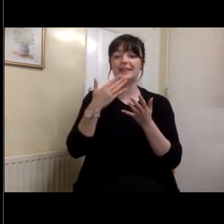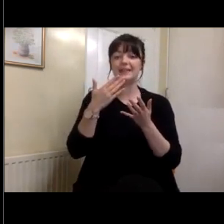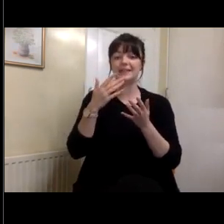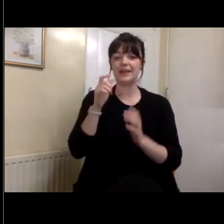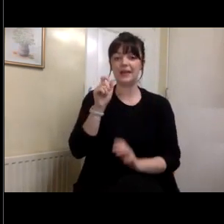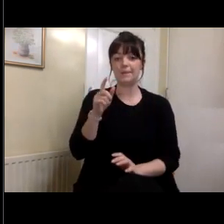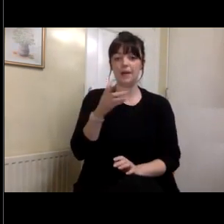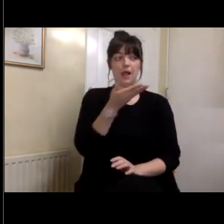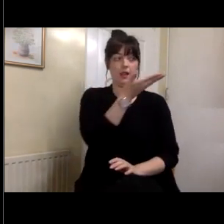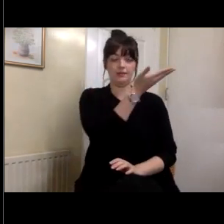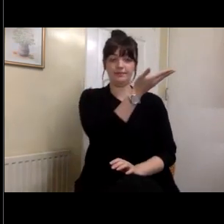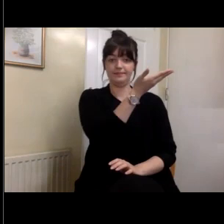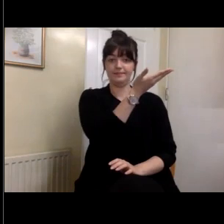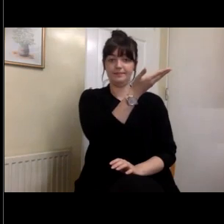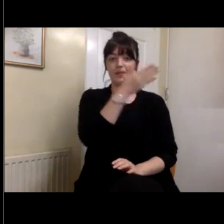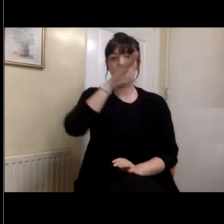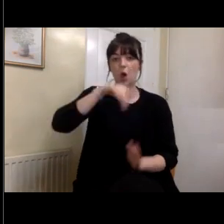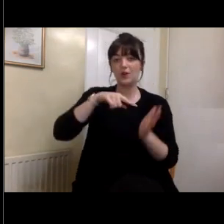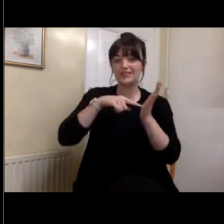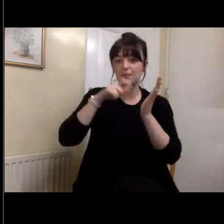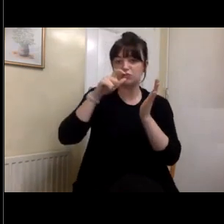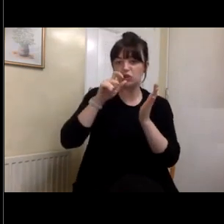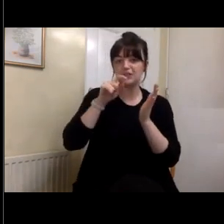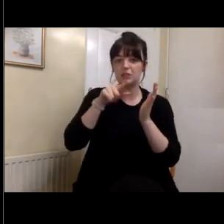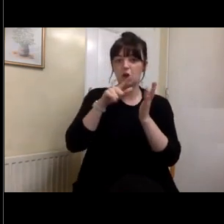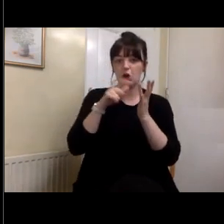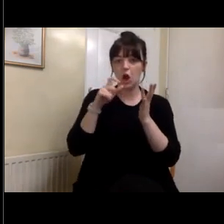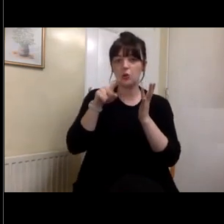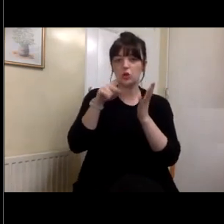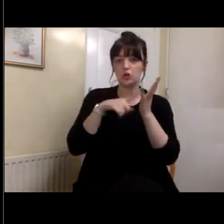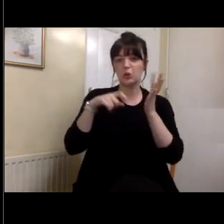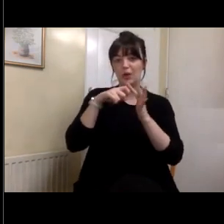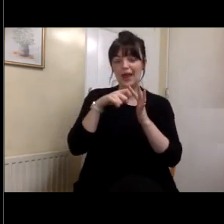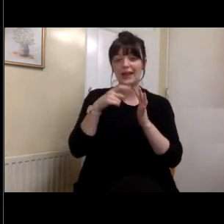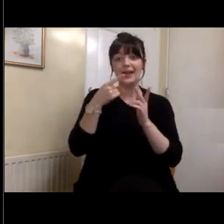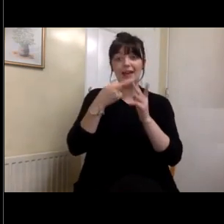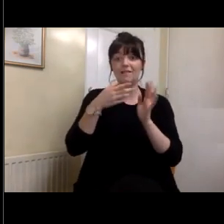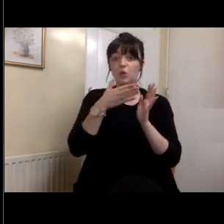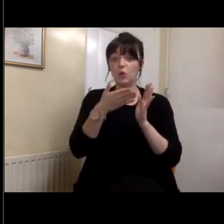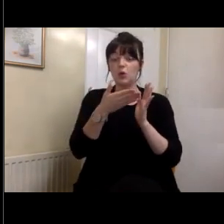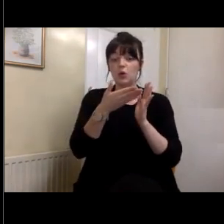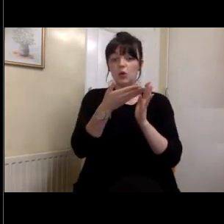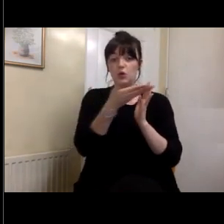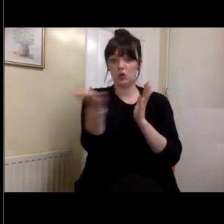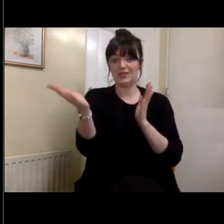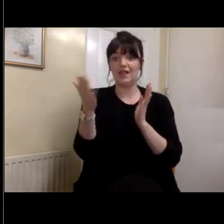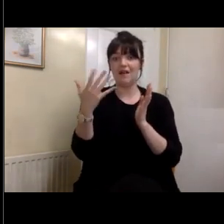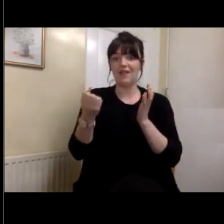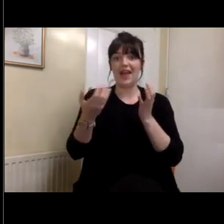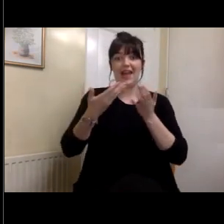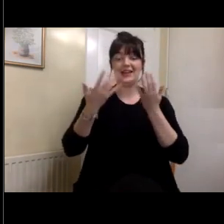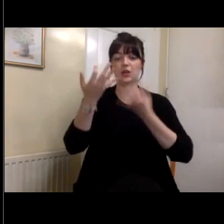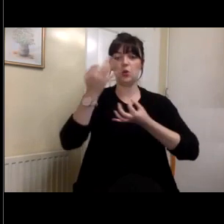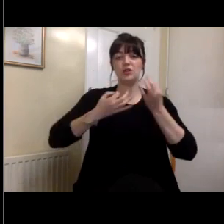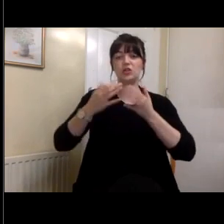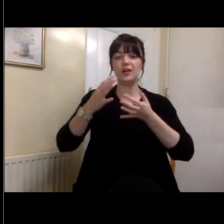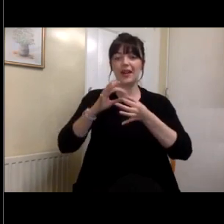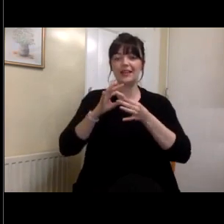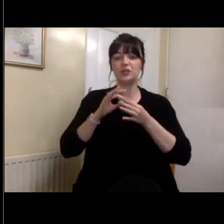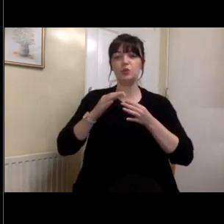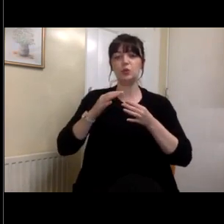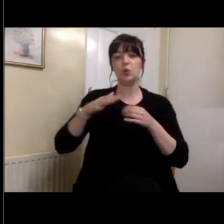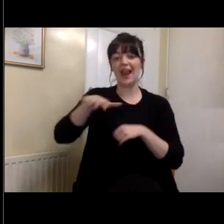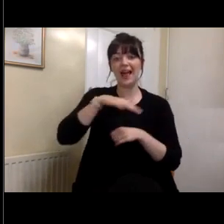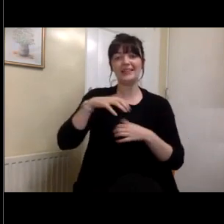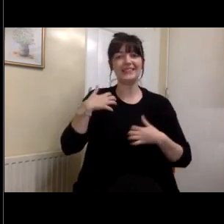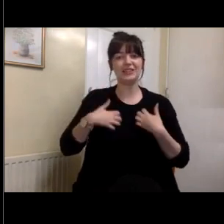info@lowerthamescrossing.co.uk. Should you have any questions pertaining to any land interest that Highways England has written to you about, then please contact